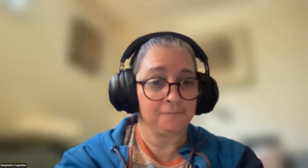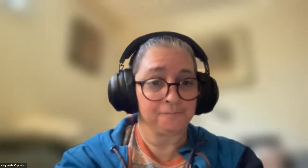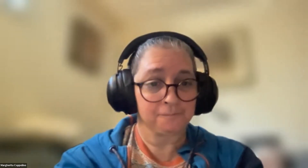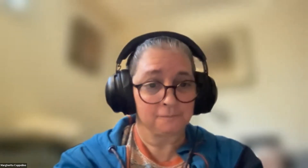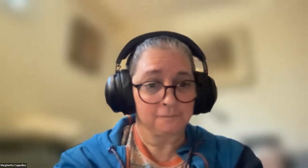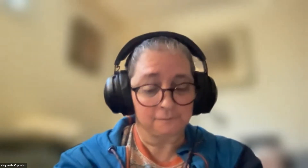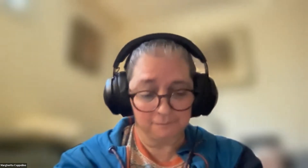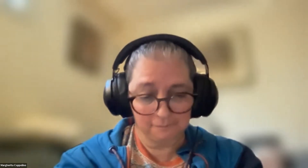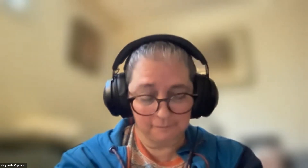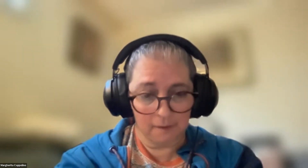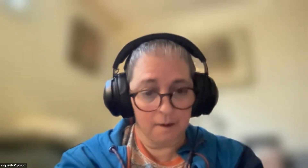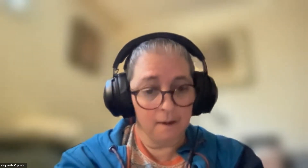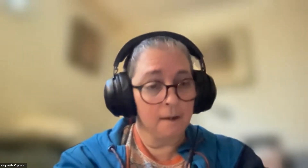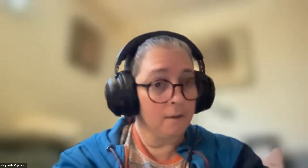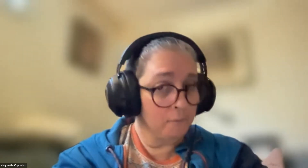meeting.